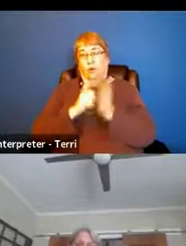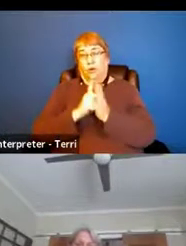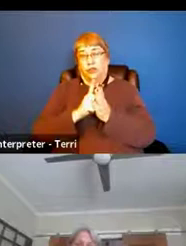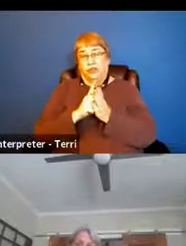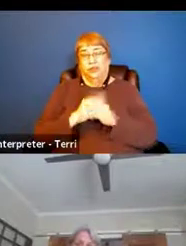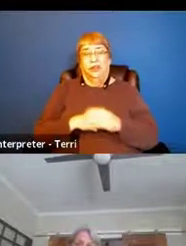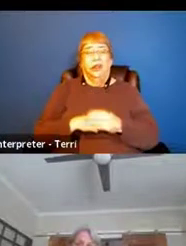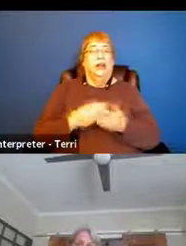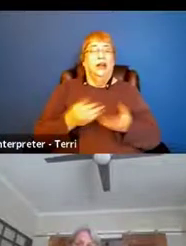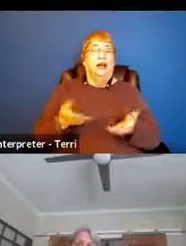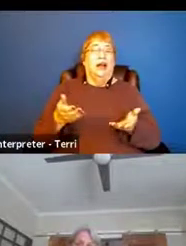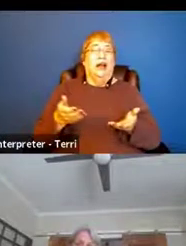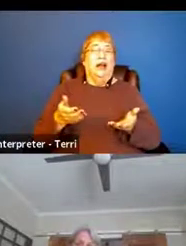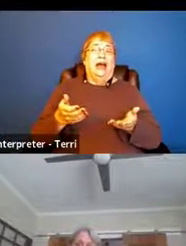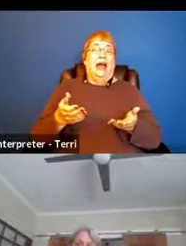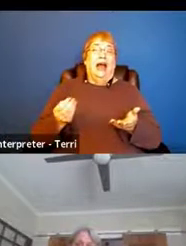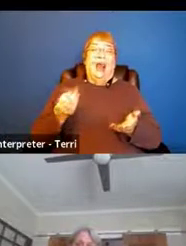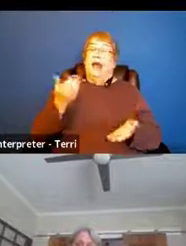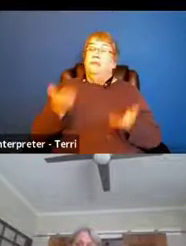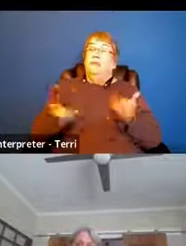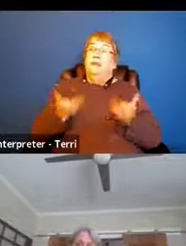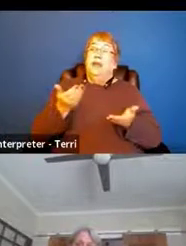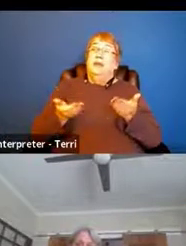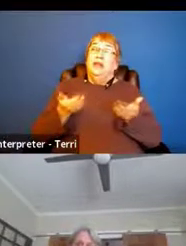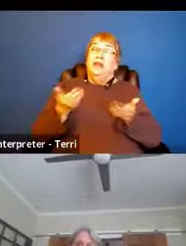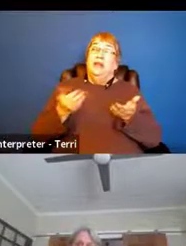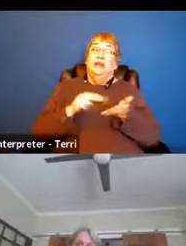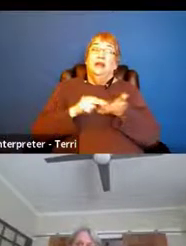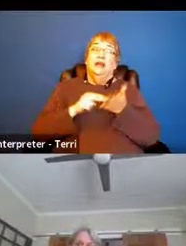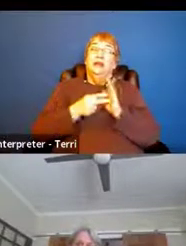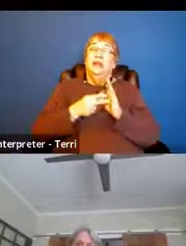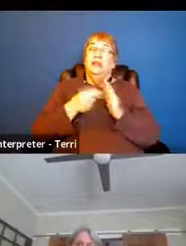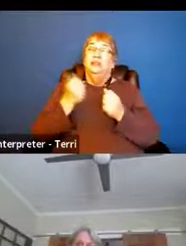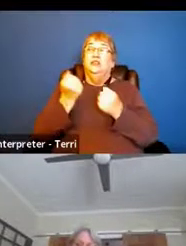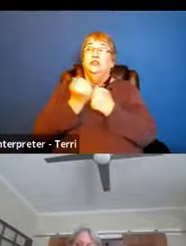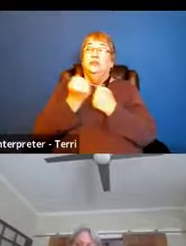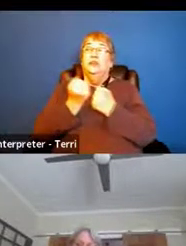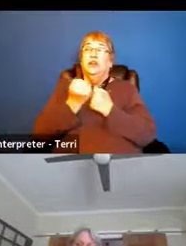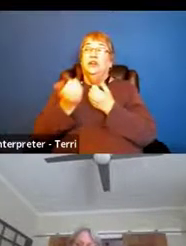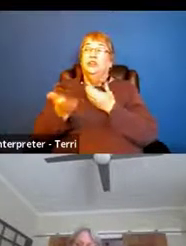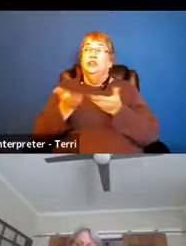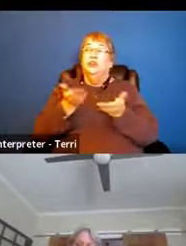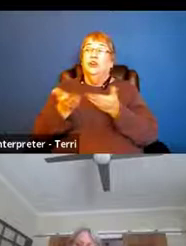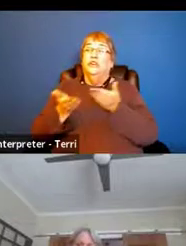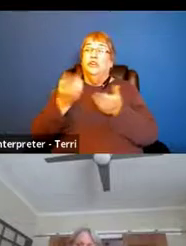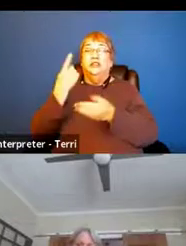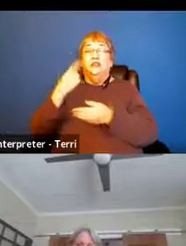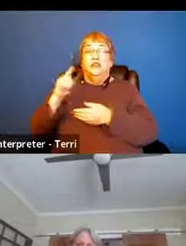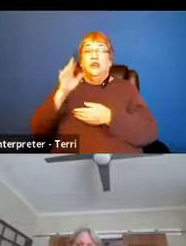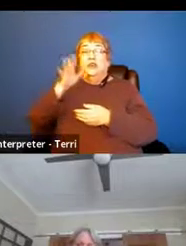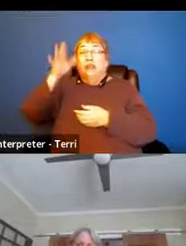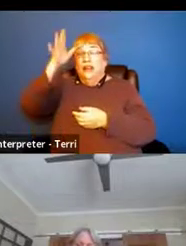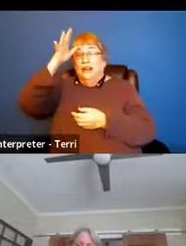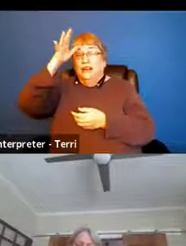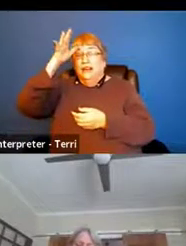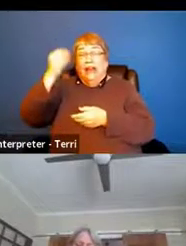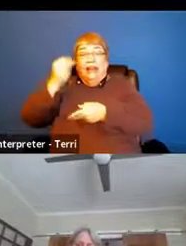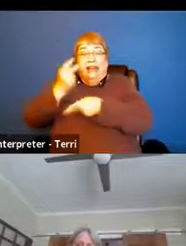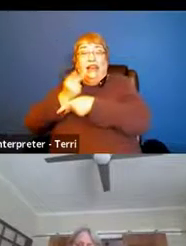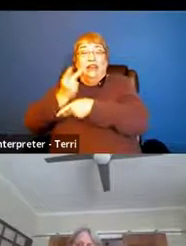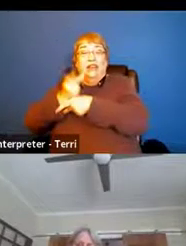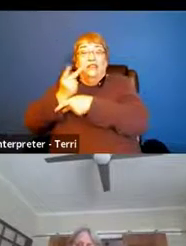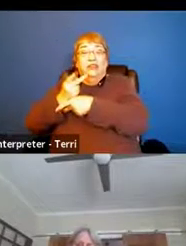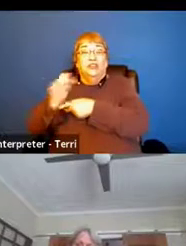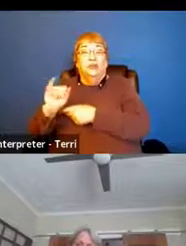And I mentioned this earlier, but that also might be supportive services for caregivers and parents. And